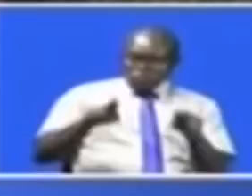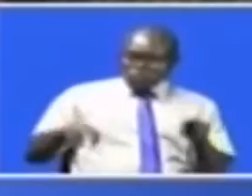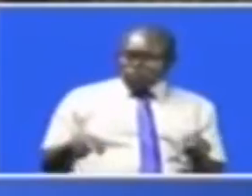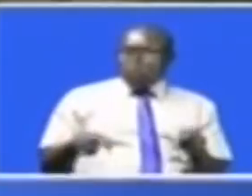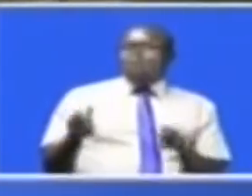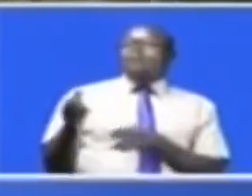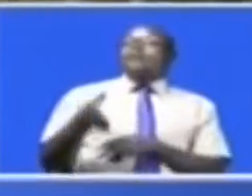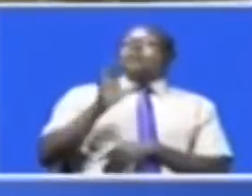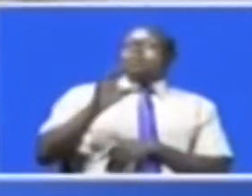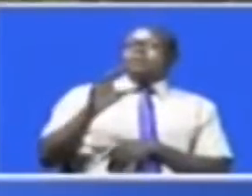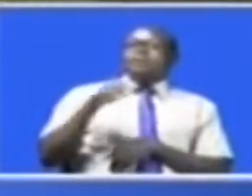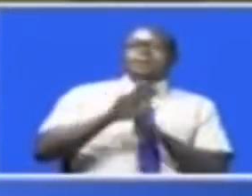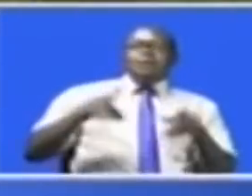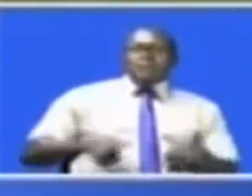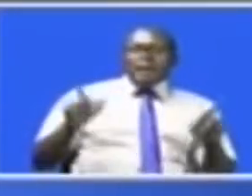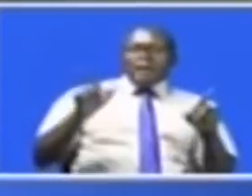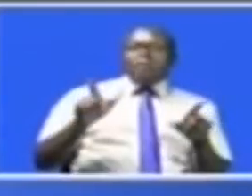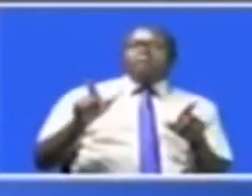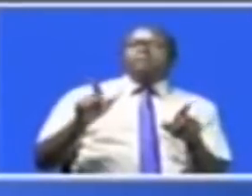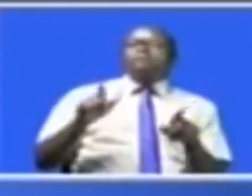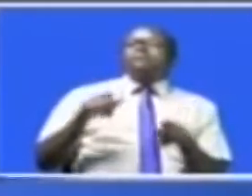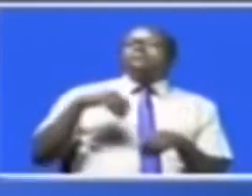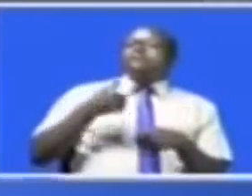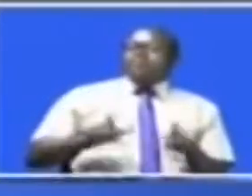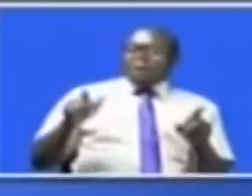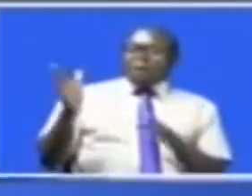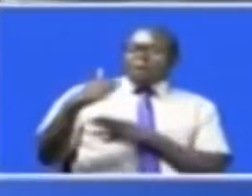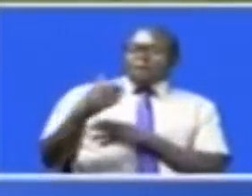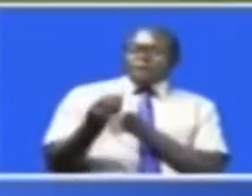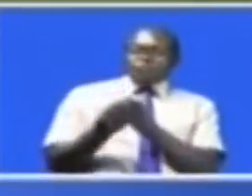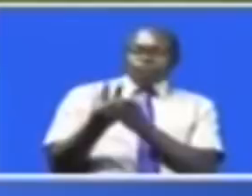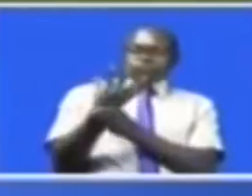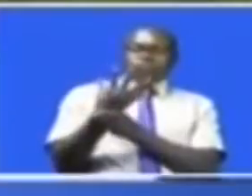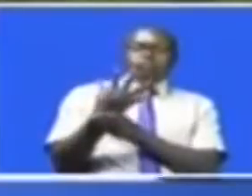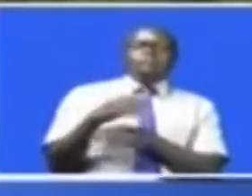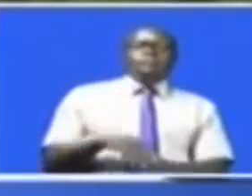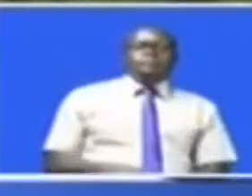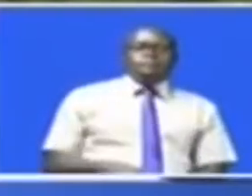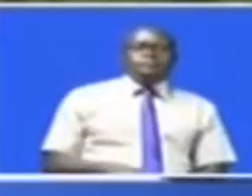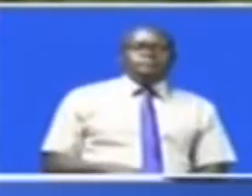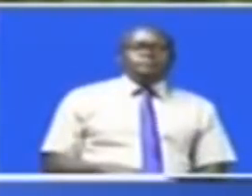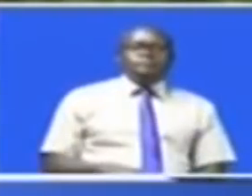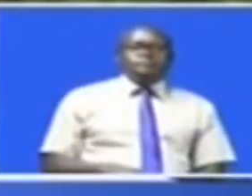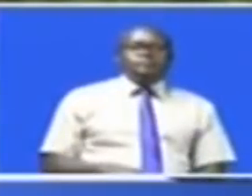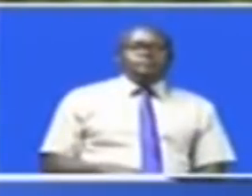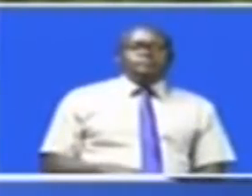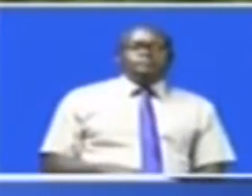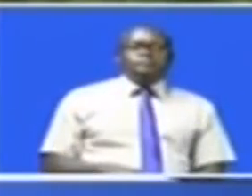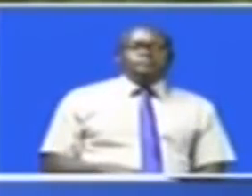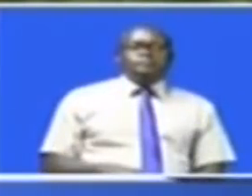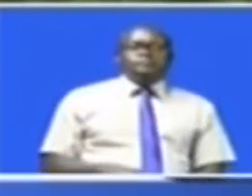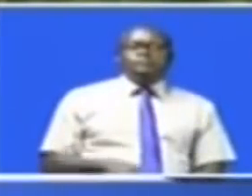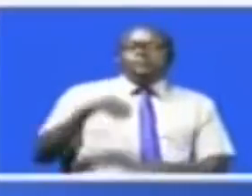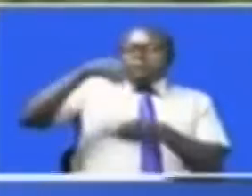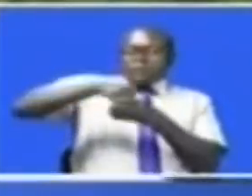where fishermen are not allowed to fish in order to allow the fish to regenerate. We work within the